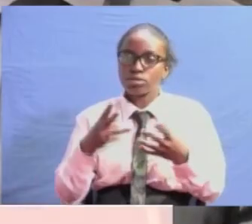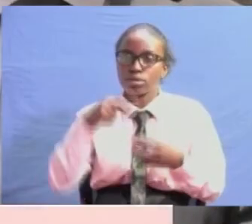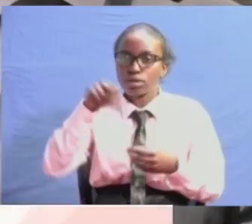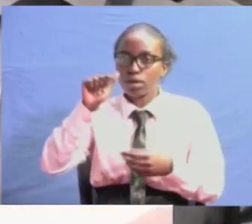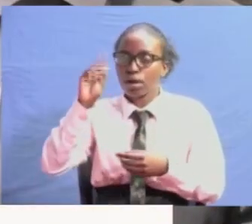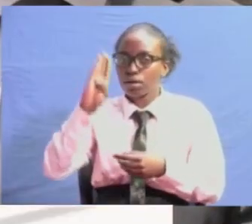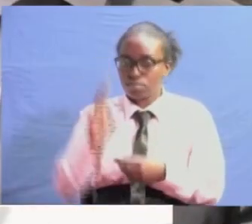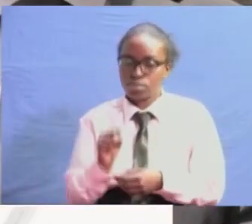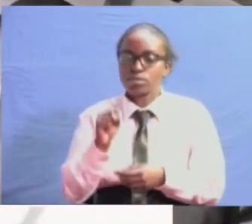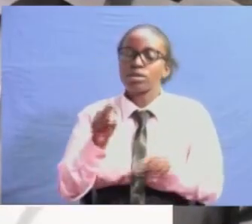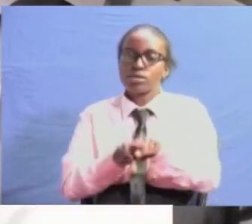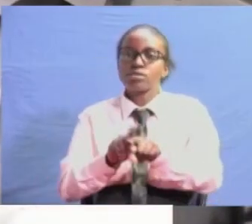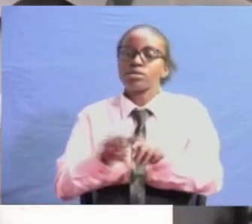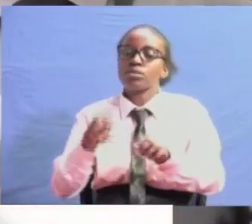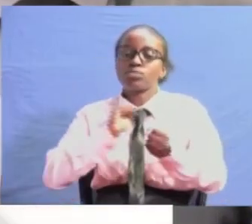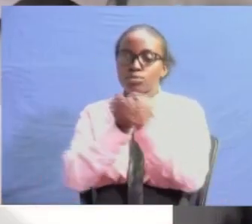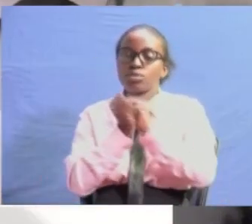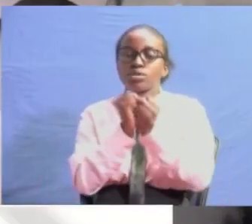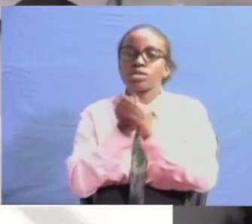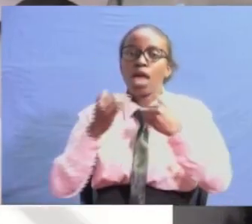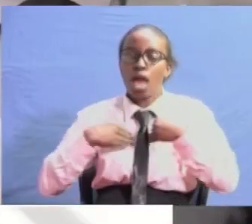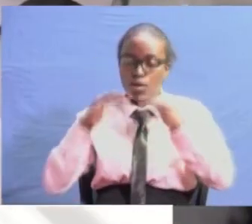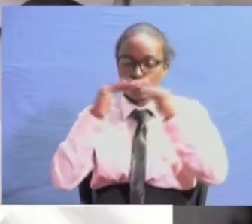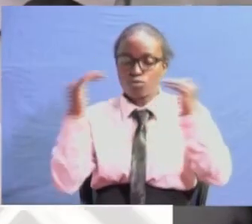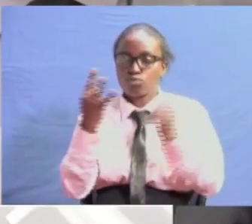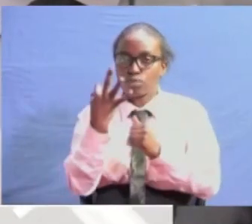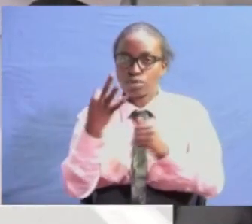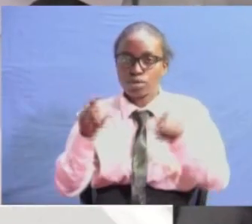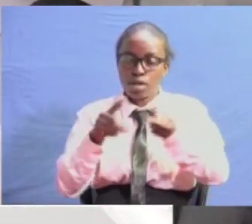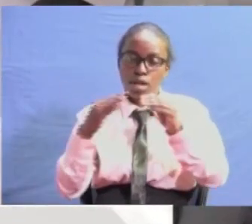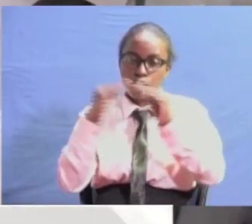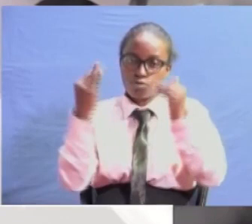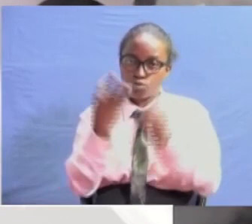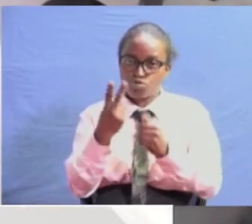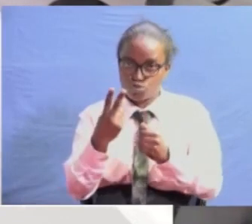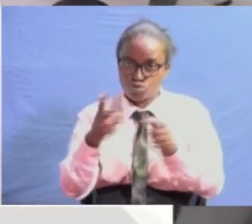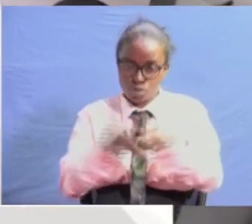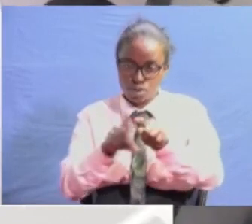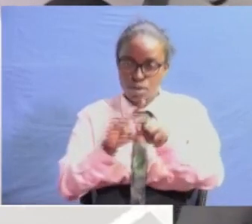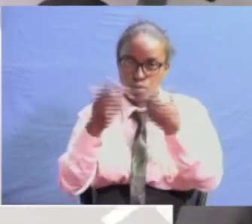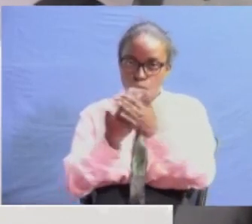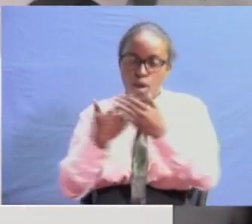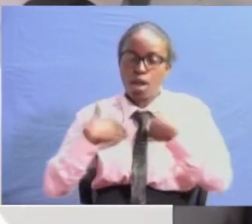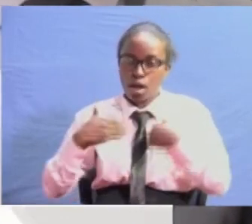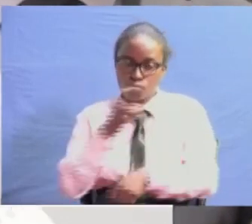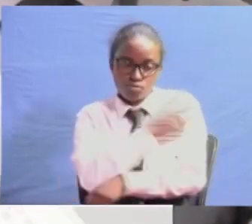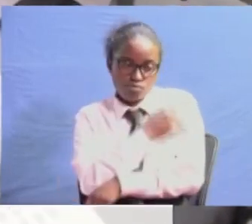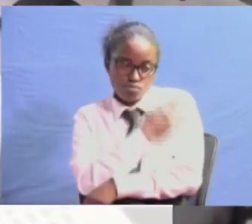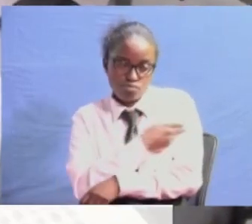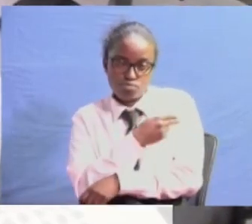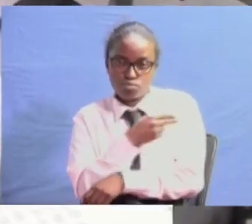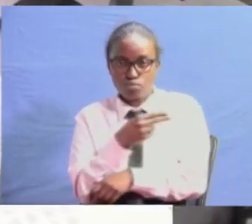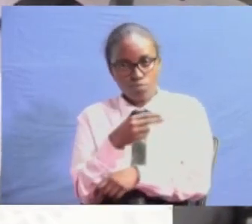So that the spokes are those level 3s and level 2s that will be linking a patient from that low